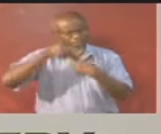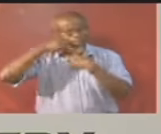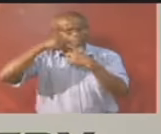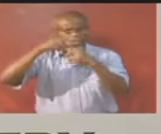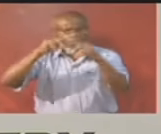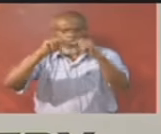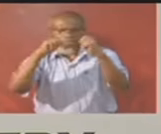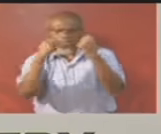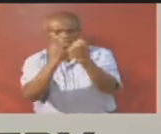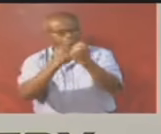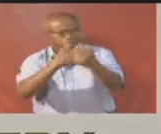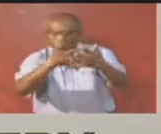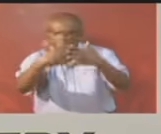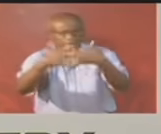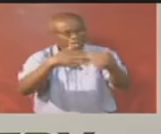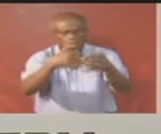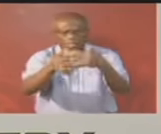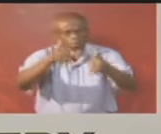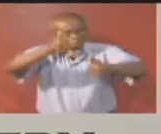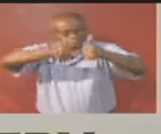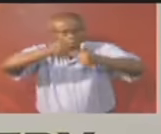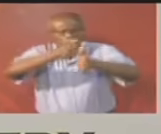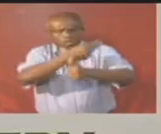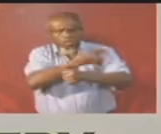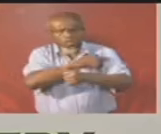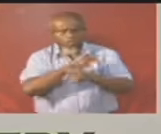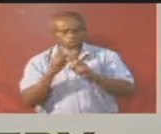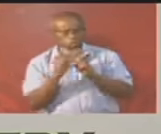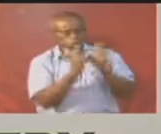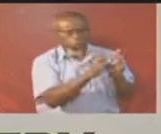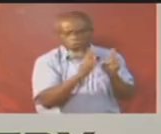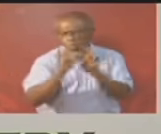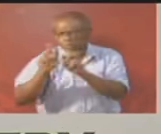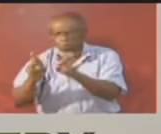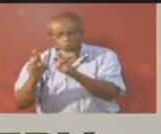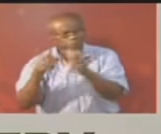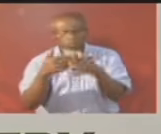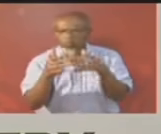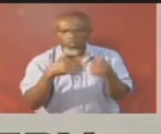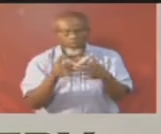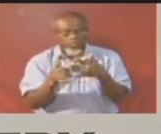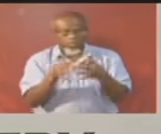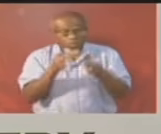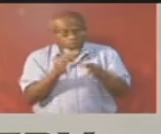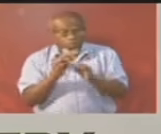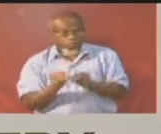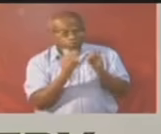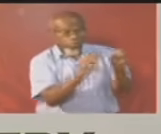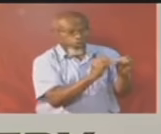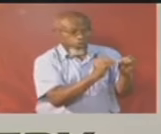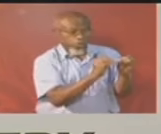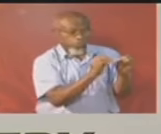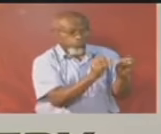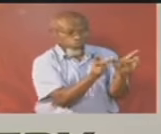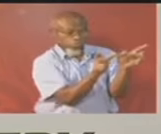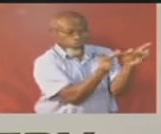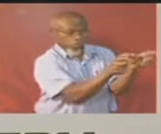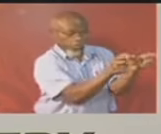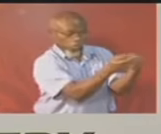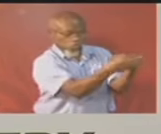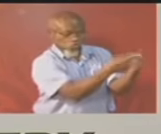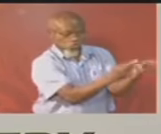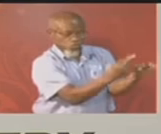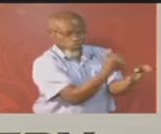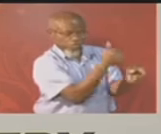the institution. Also, even if a person is or a patient is placed in an isolation room, it is done for infection prevention